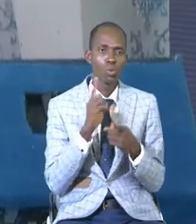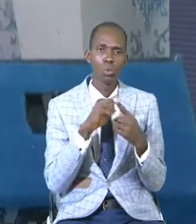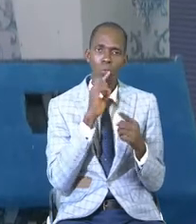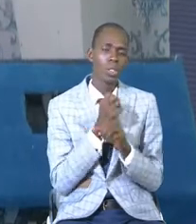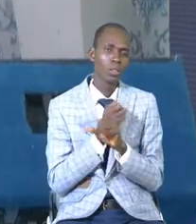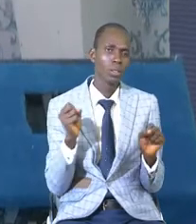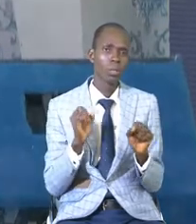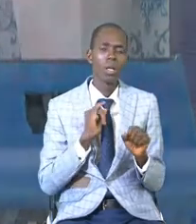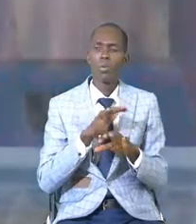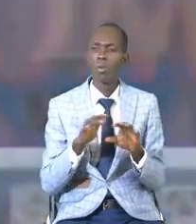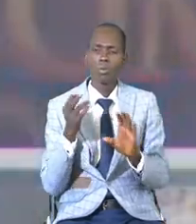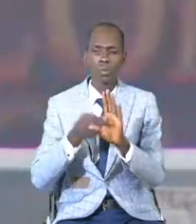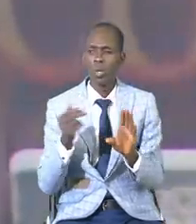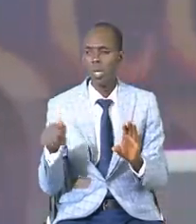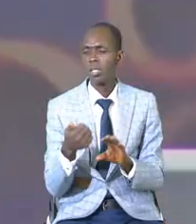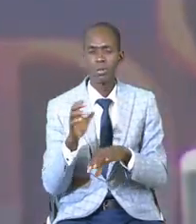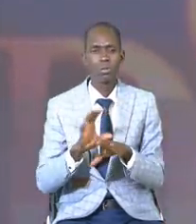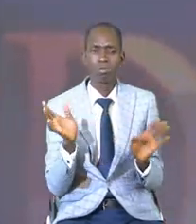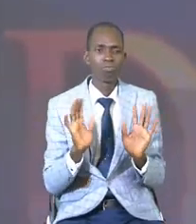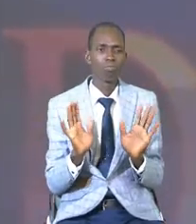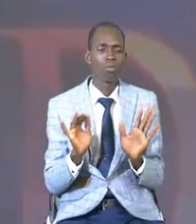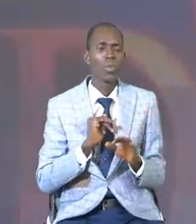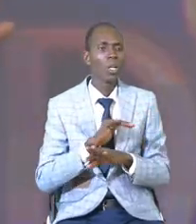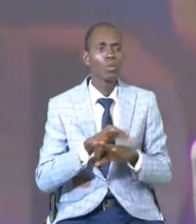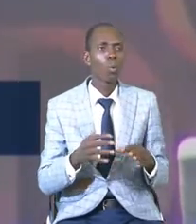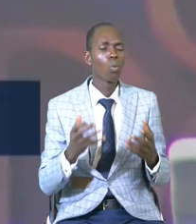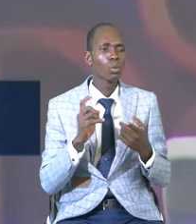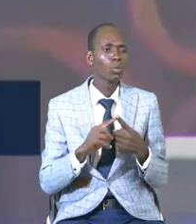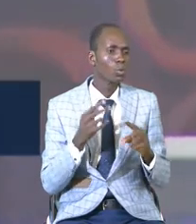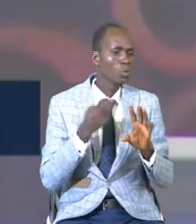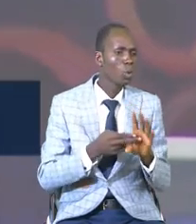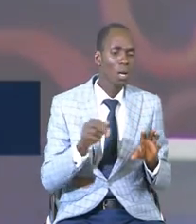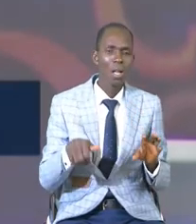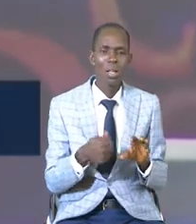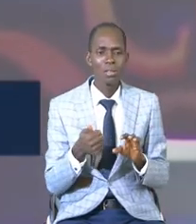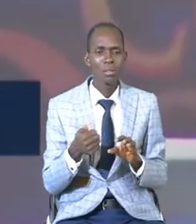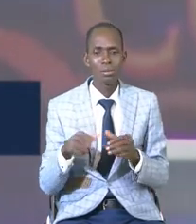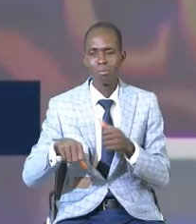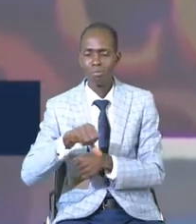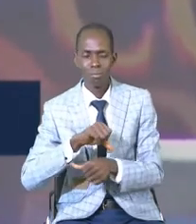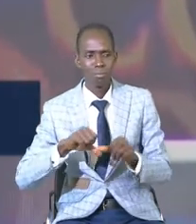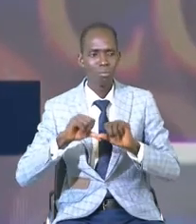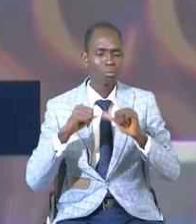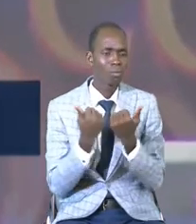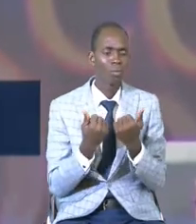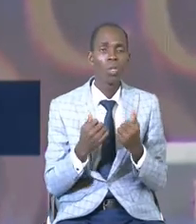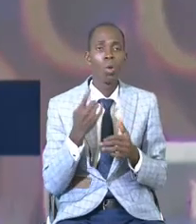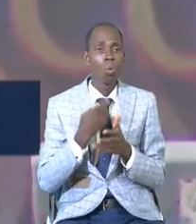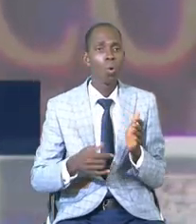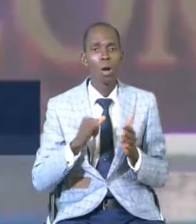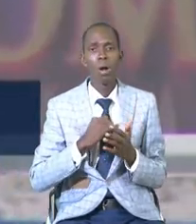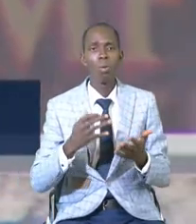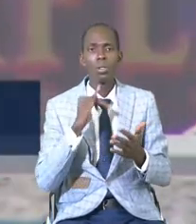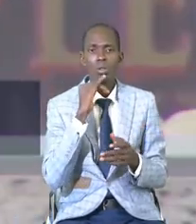any church. I don't want to be part of any fellowship. All I want to do is get saved,